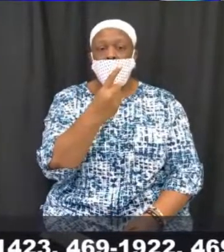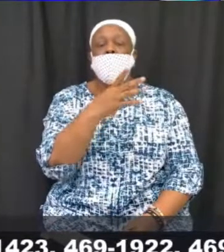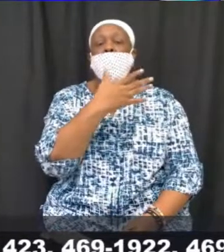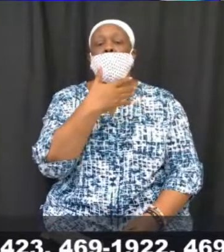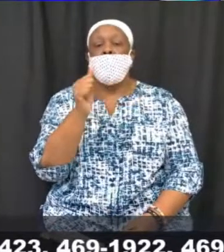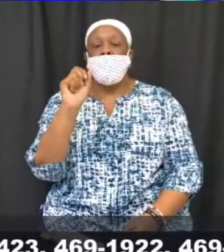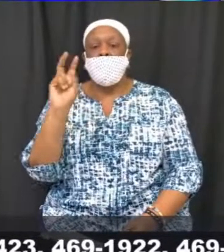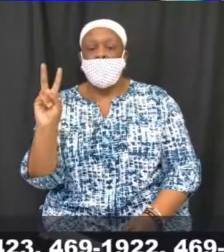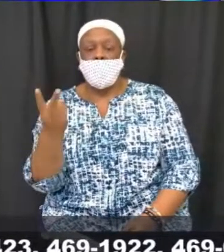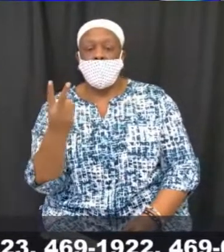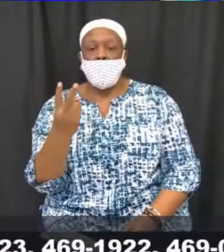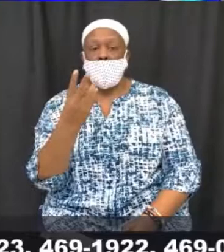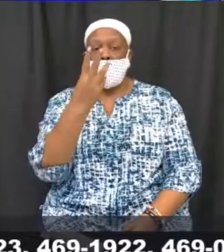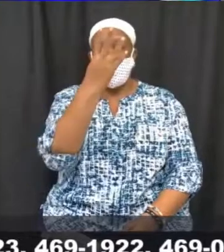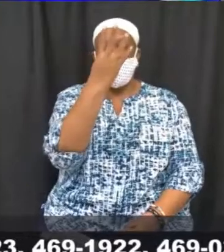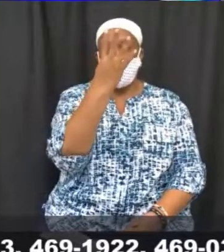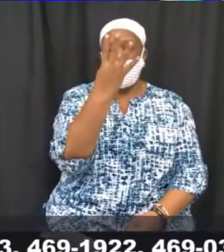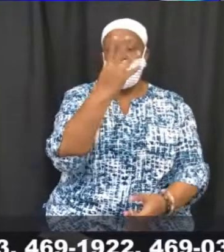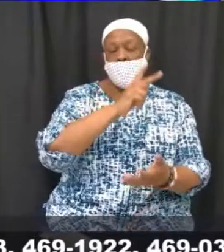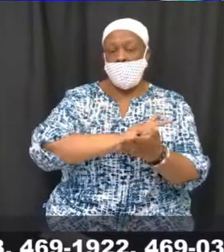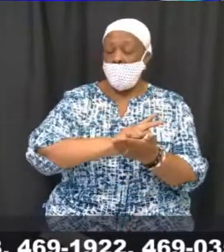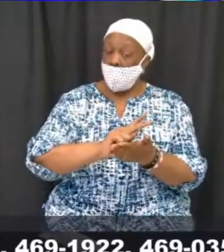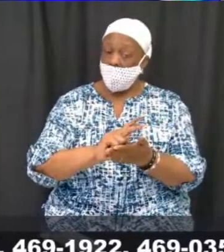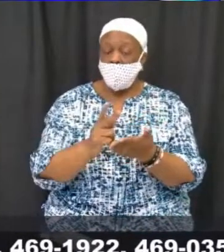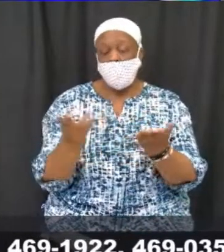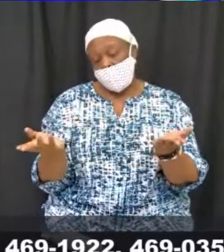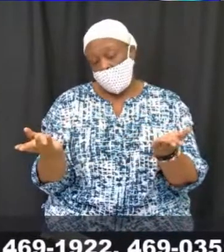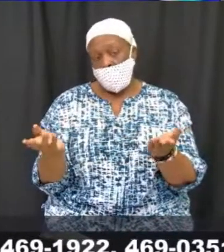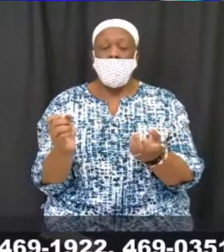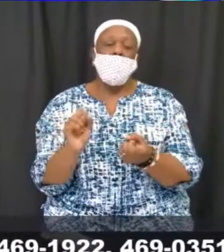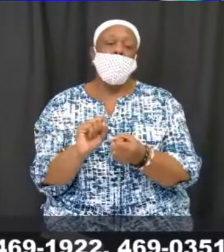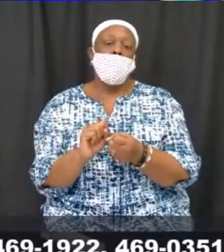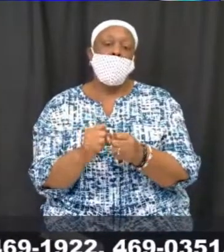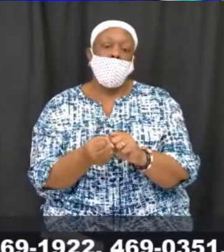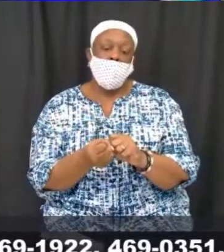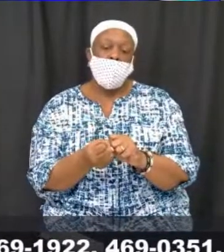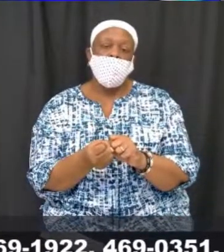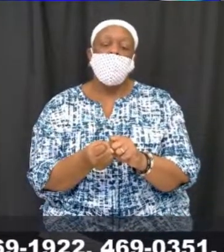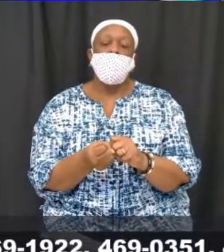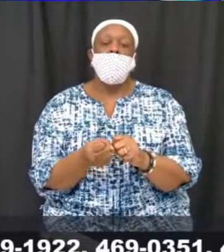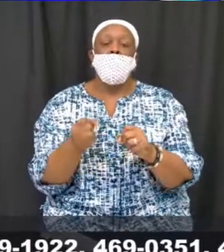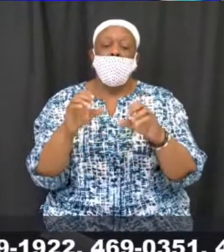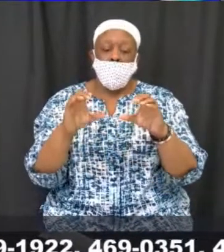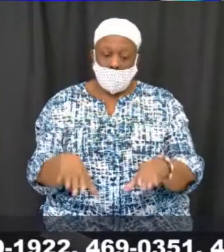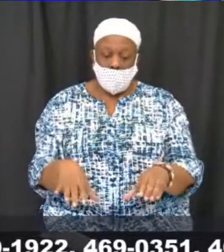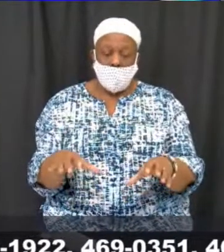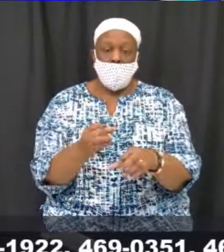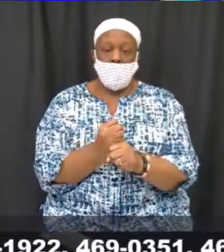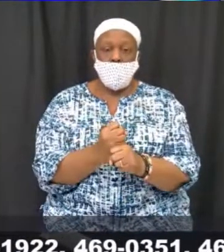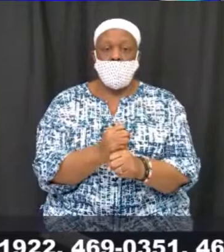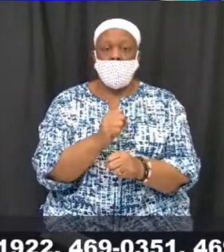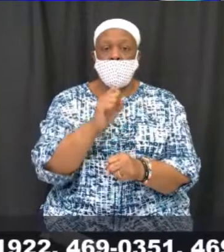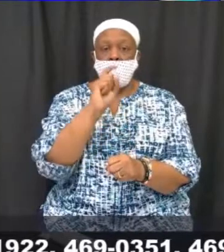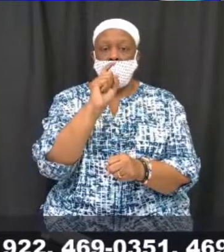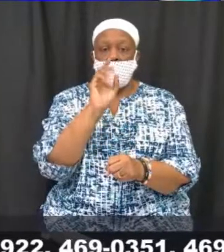efficacy after the first dose is 76%. The efficacy climbs slowly up to